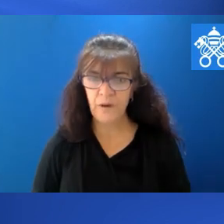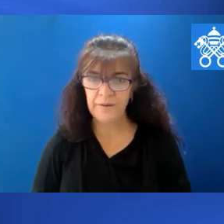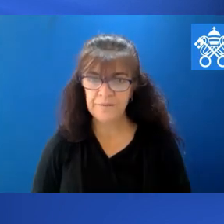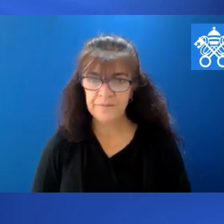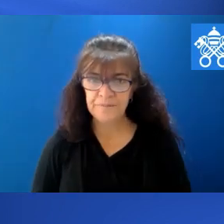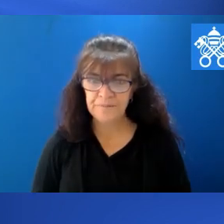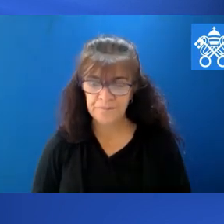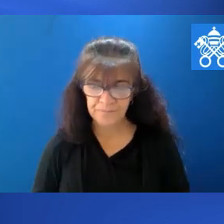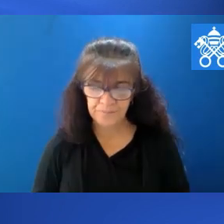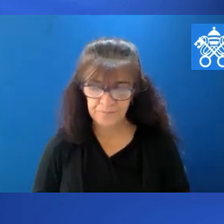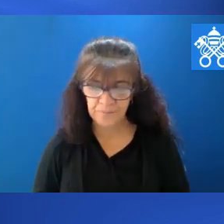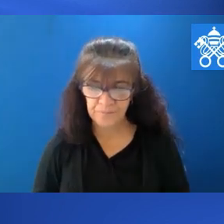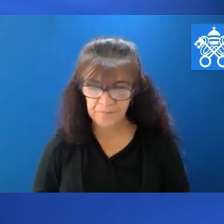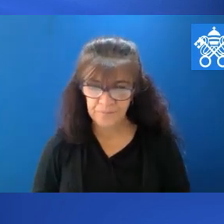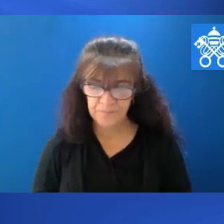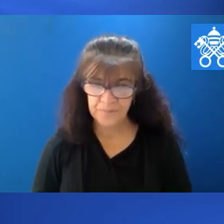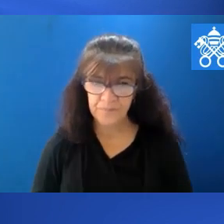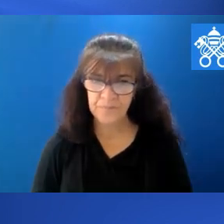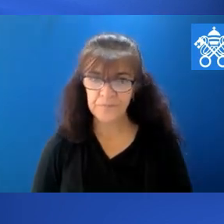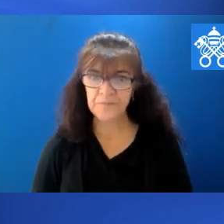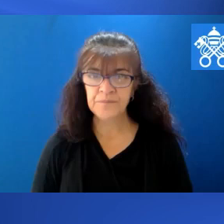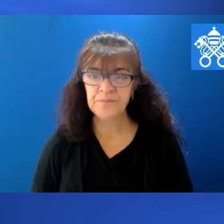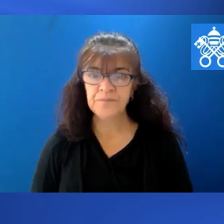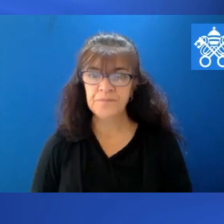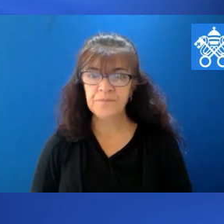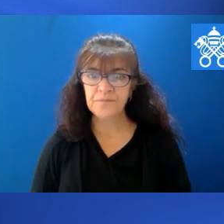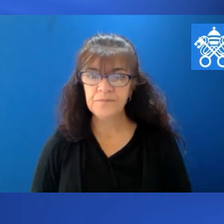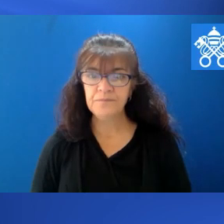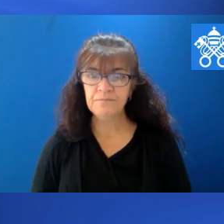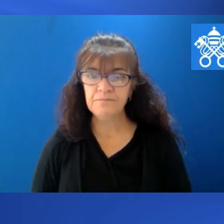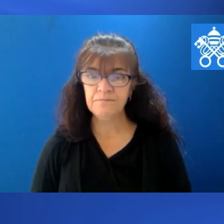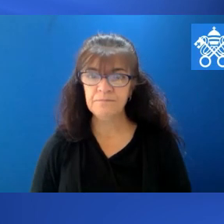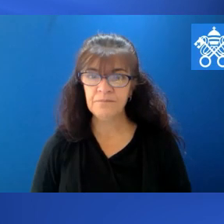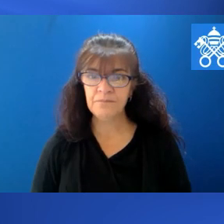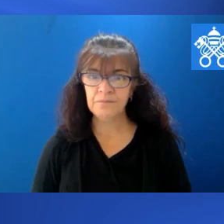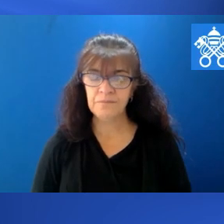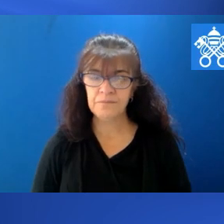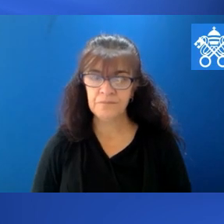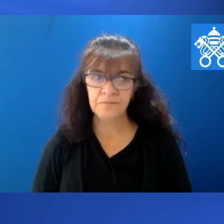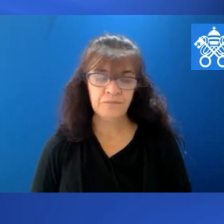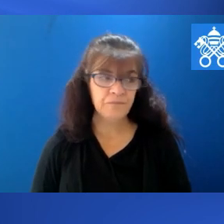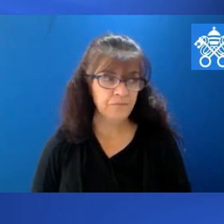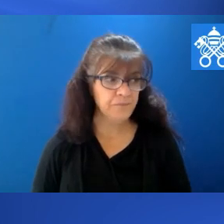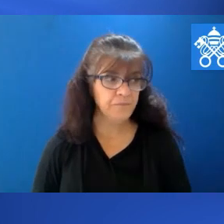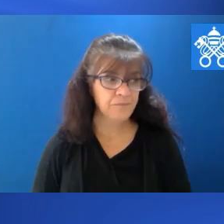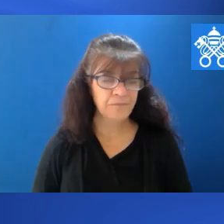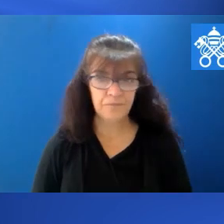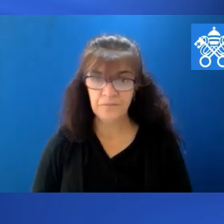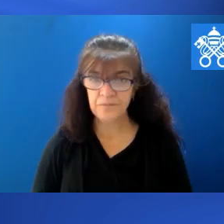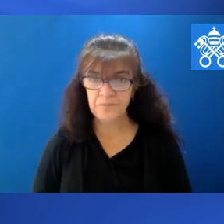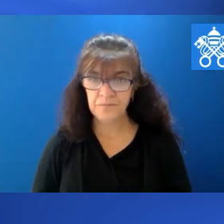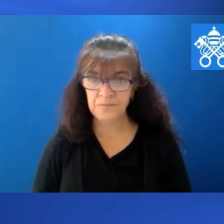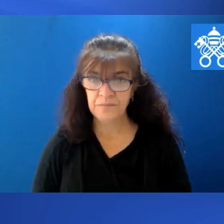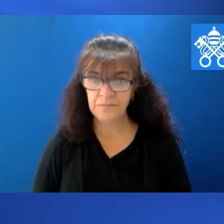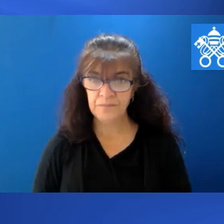jakie pielgrzymi przynoszą ze sobą. Oto streszczenie katechezy Ojca Świętego. W cyklu katechez